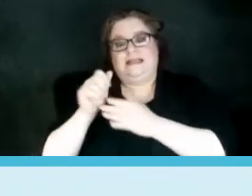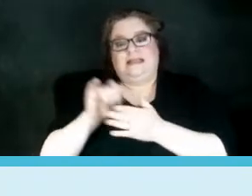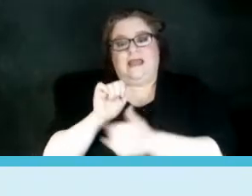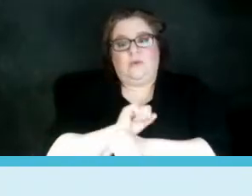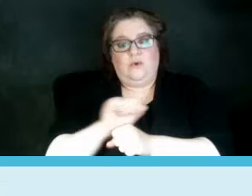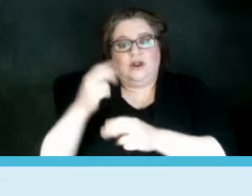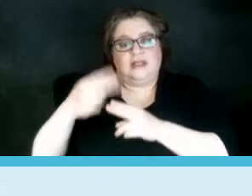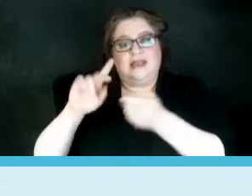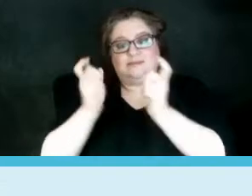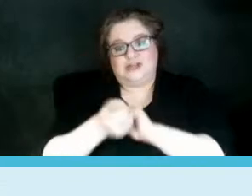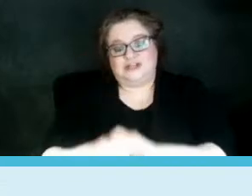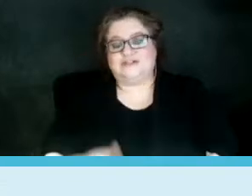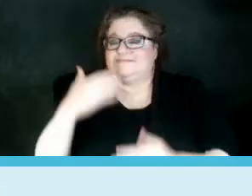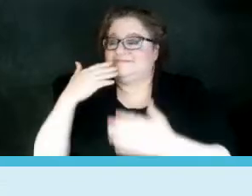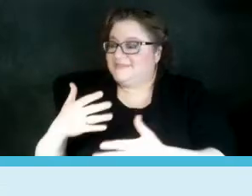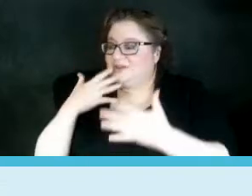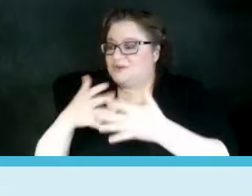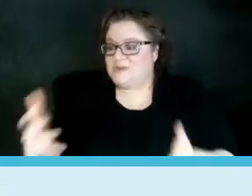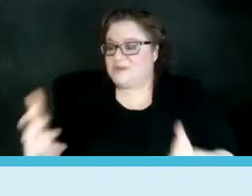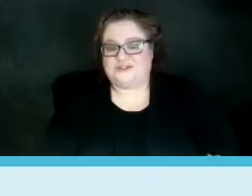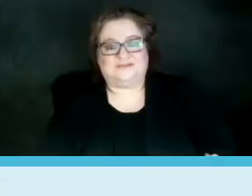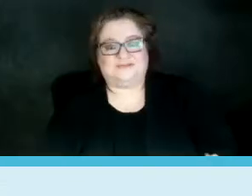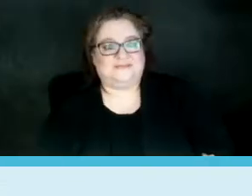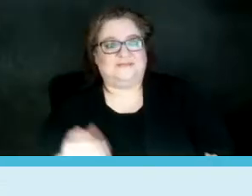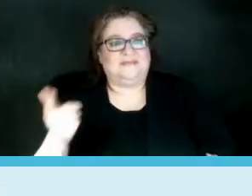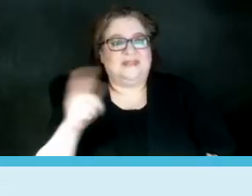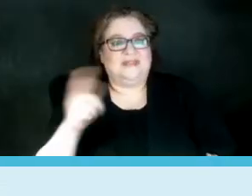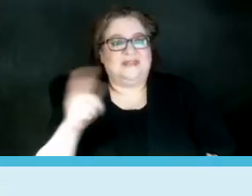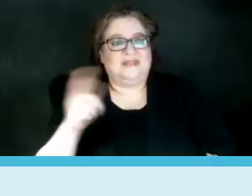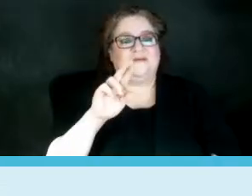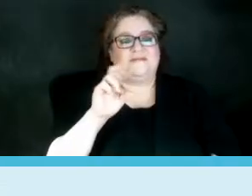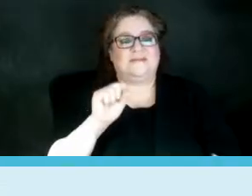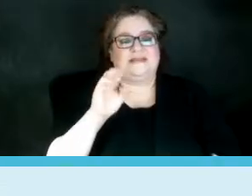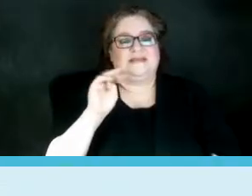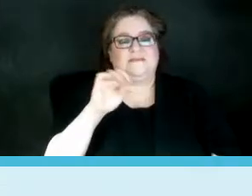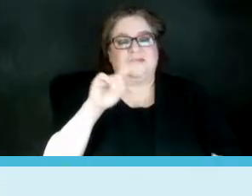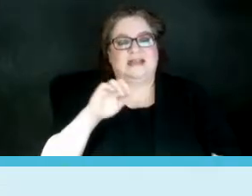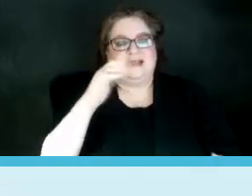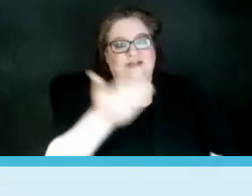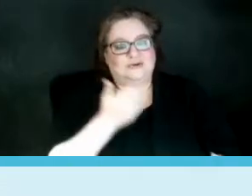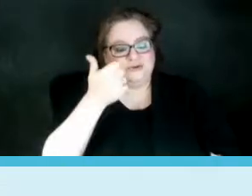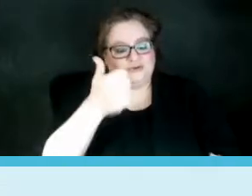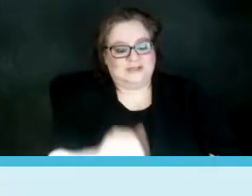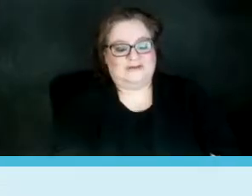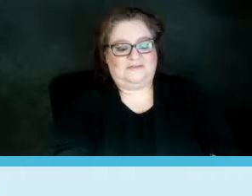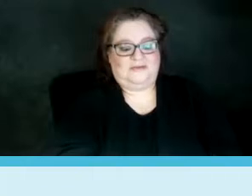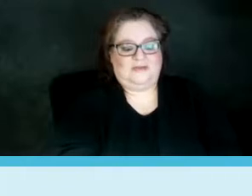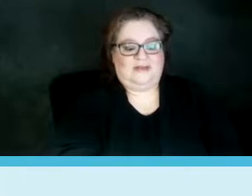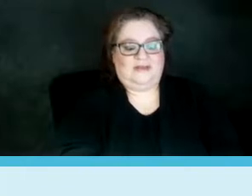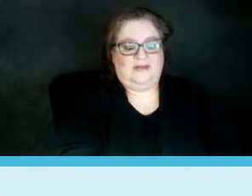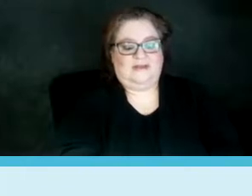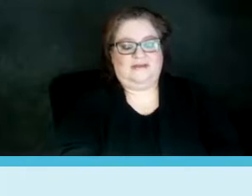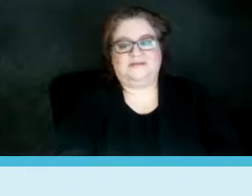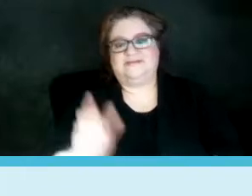name changing. So thank you so much. Mrs. Mendez, can you please introduce yourself to the group? Yes,